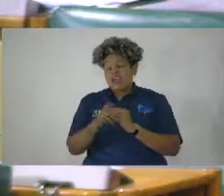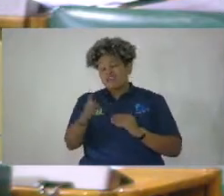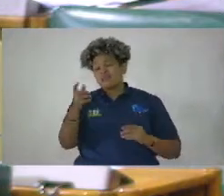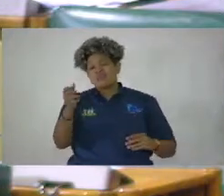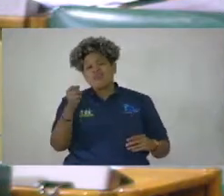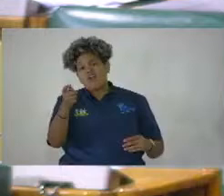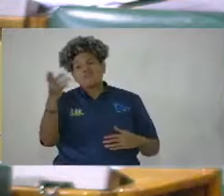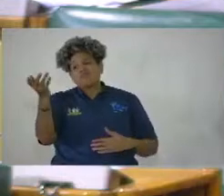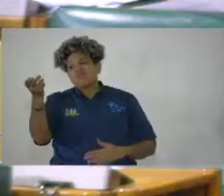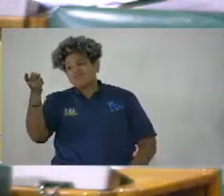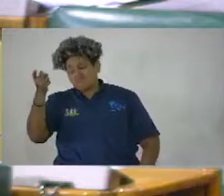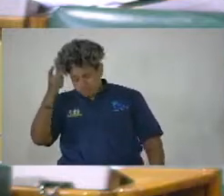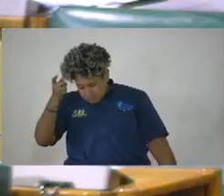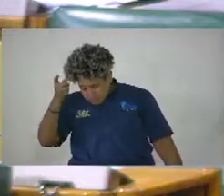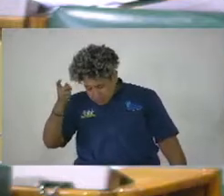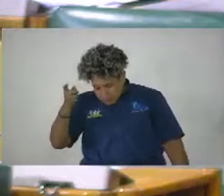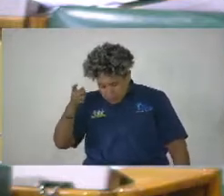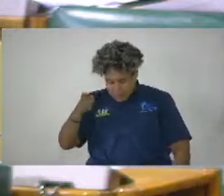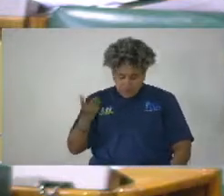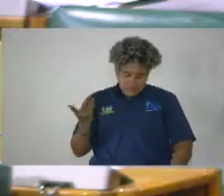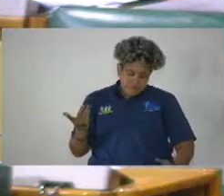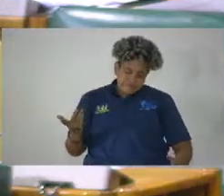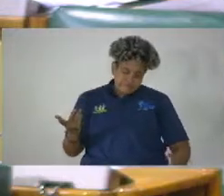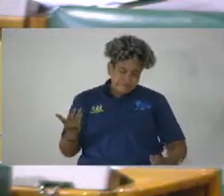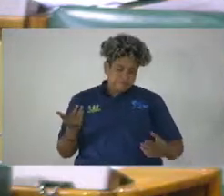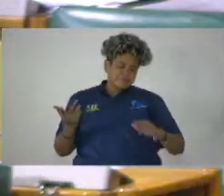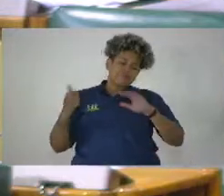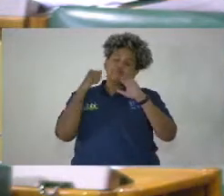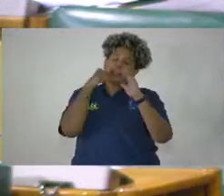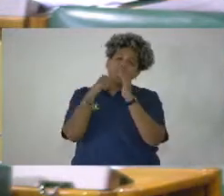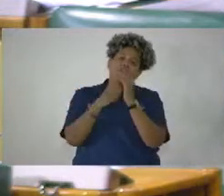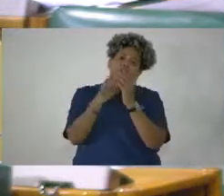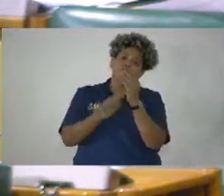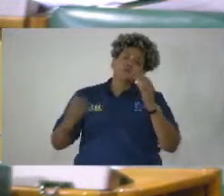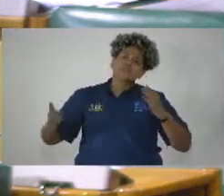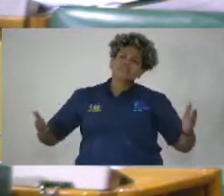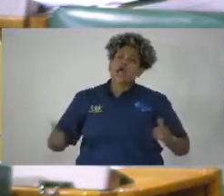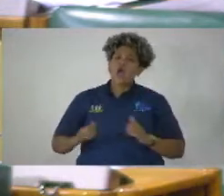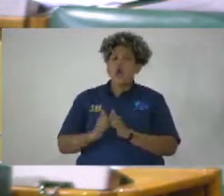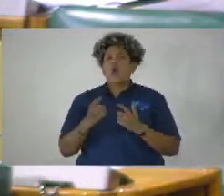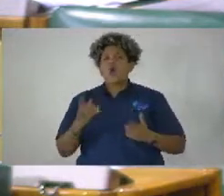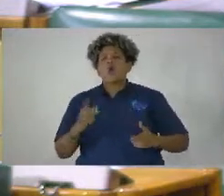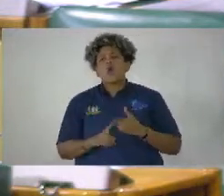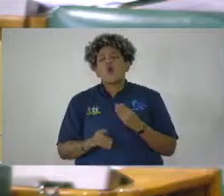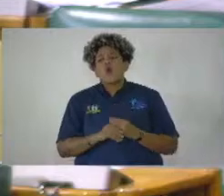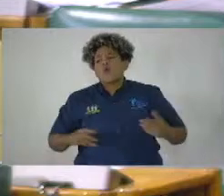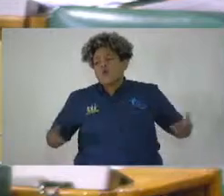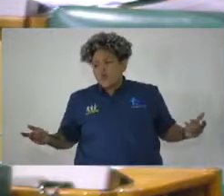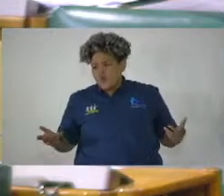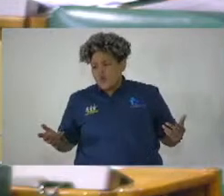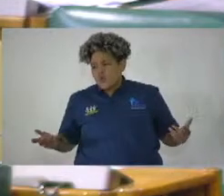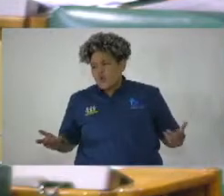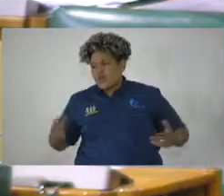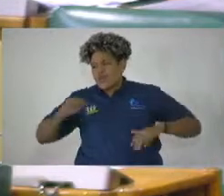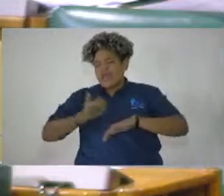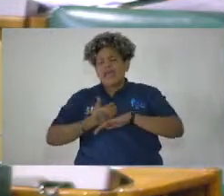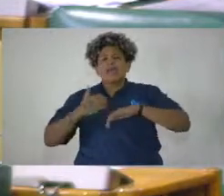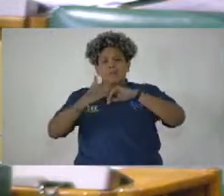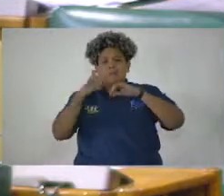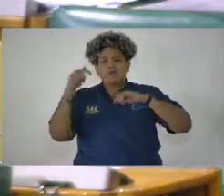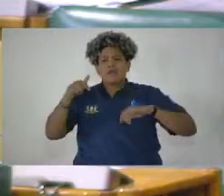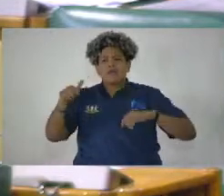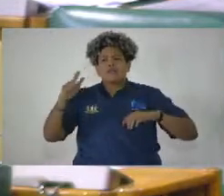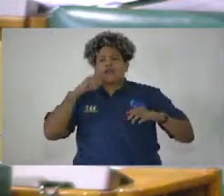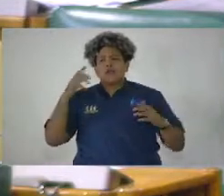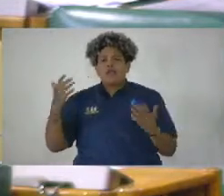gotten the letters on both sides about how to implement that pool